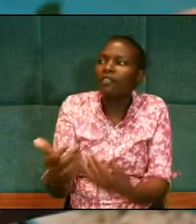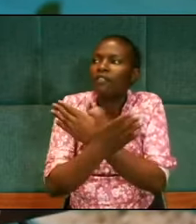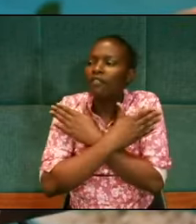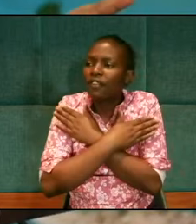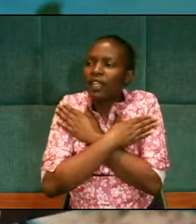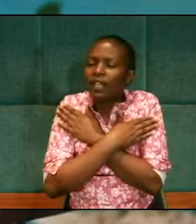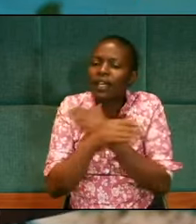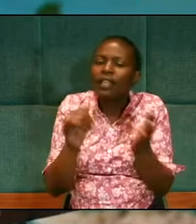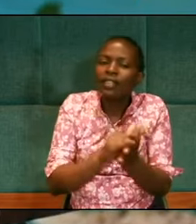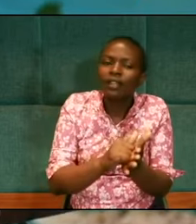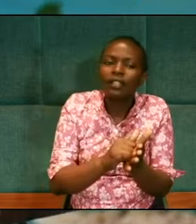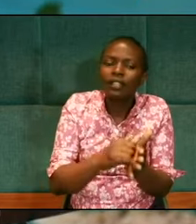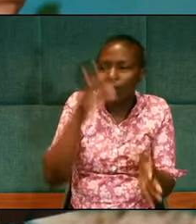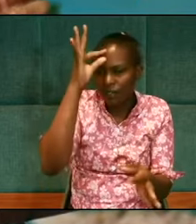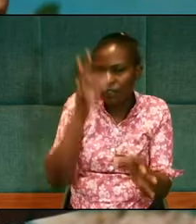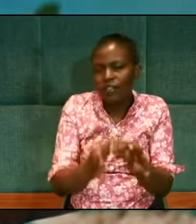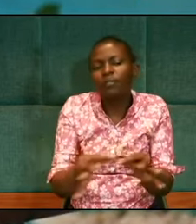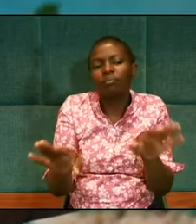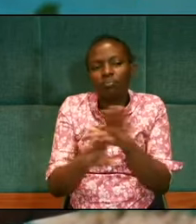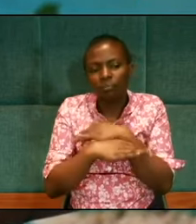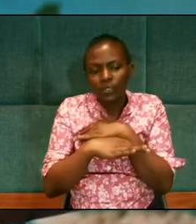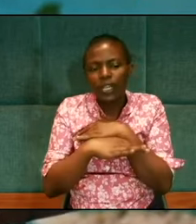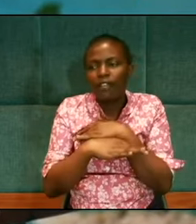is faithful enough to utter